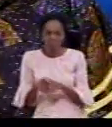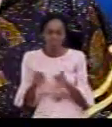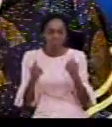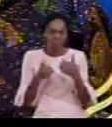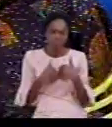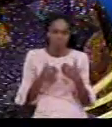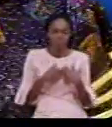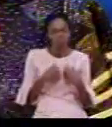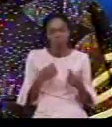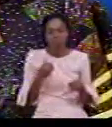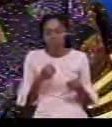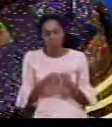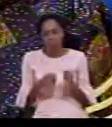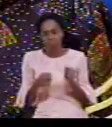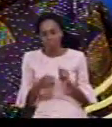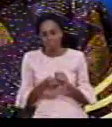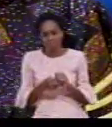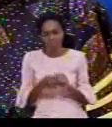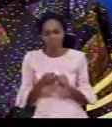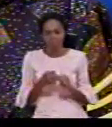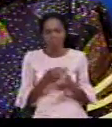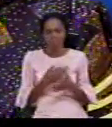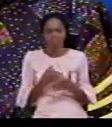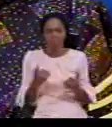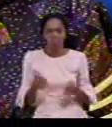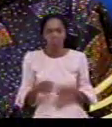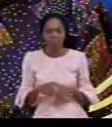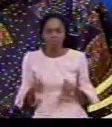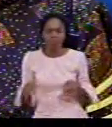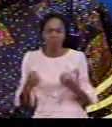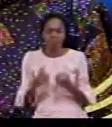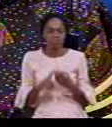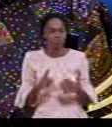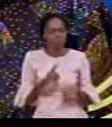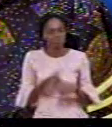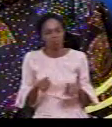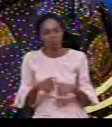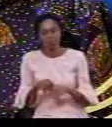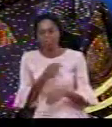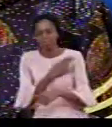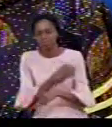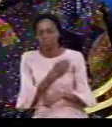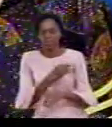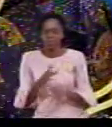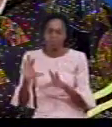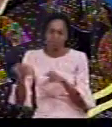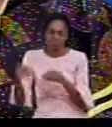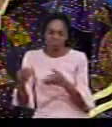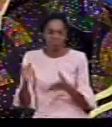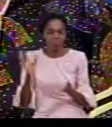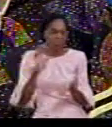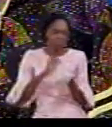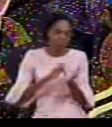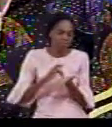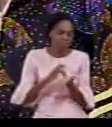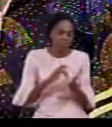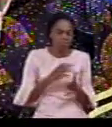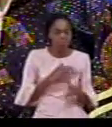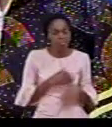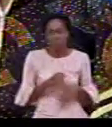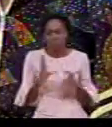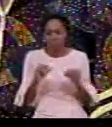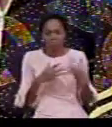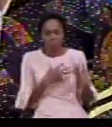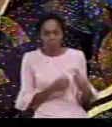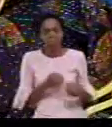child. So the thing gave us concern. We started visiting hospital, giving some drugs. We were taking, but there was no solution. We're not resolved in trusting God,